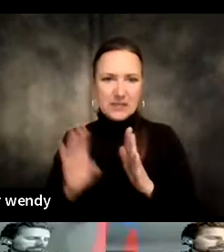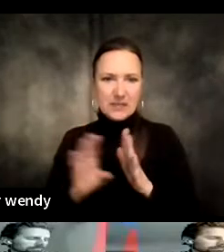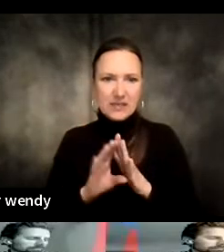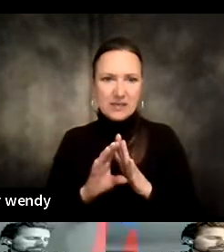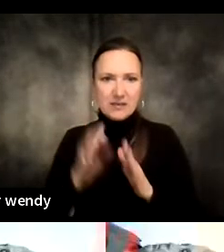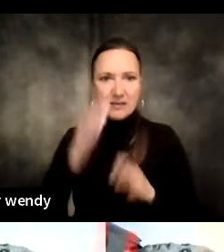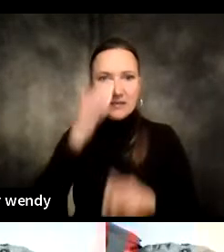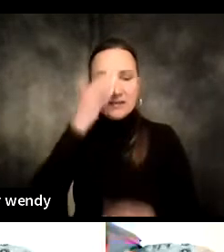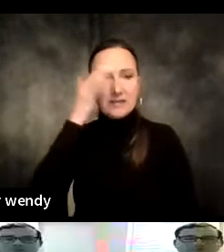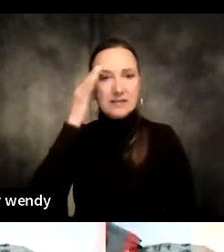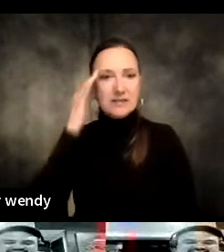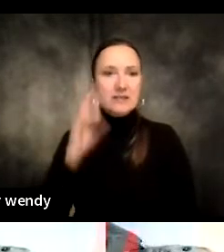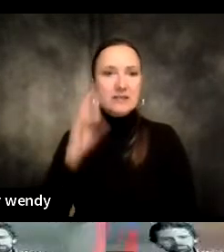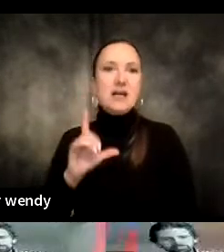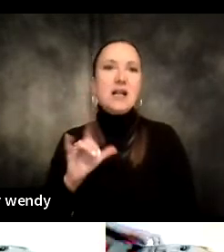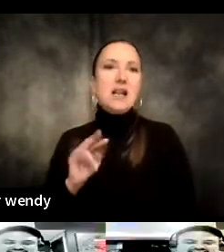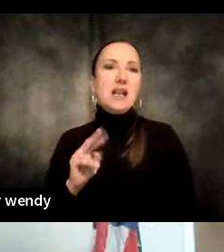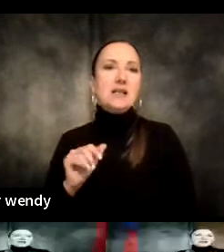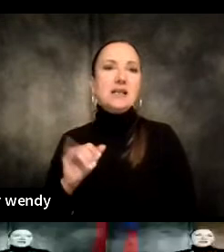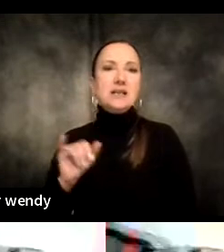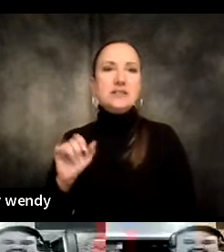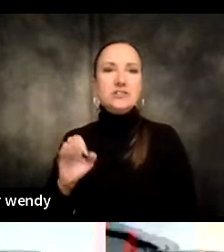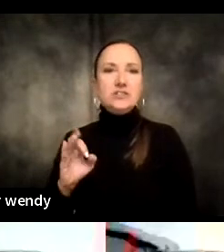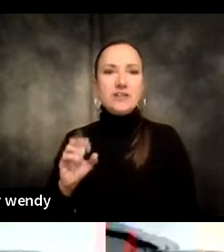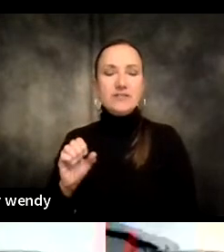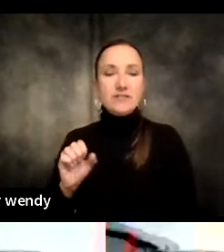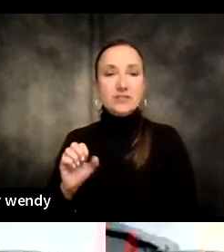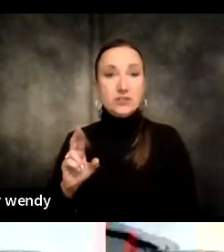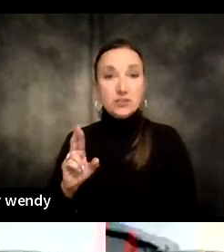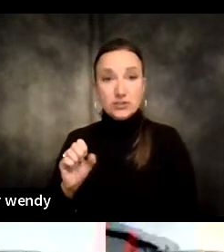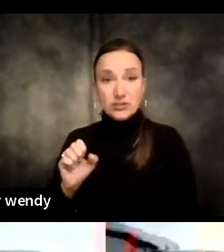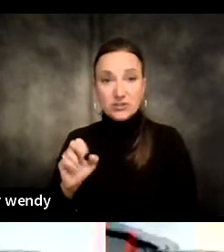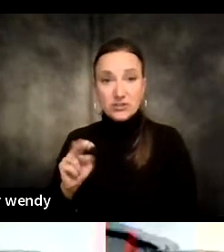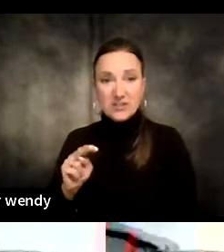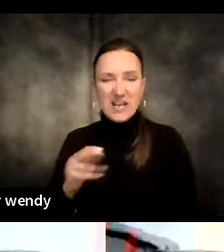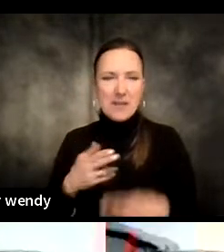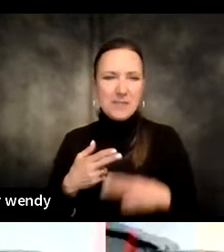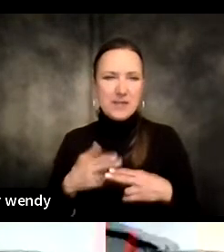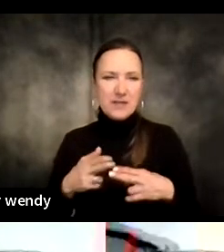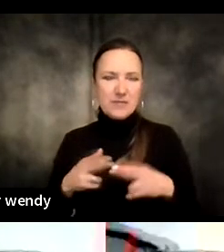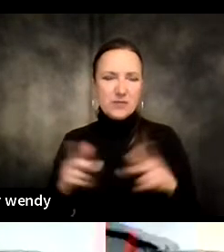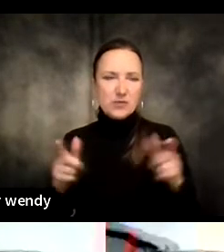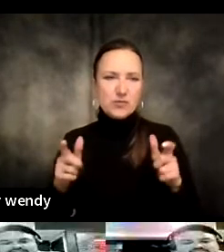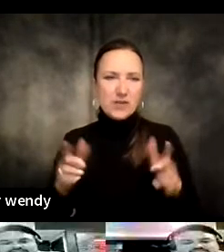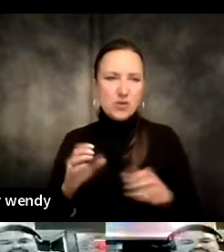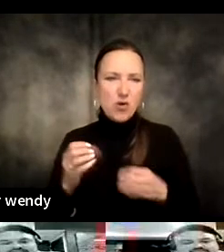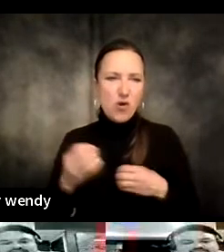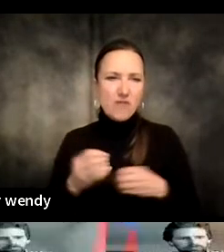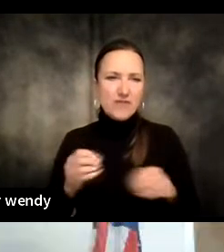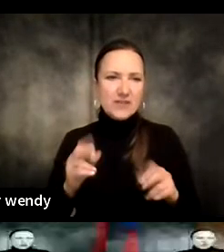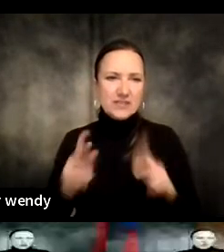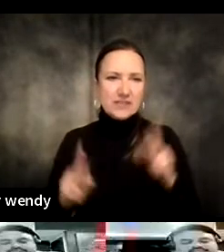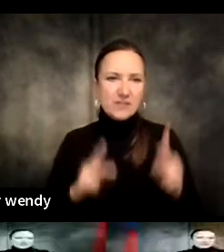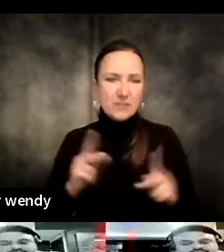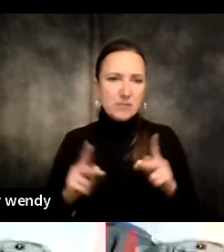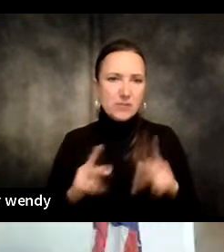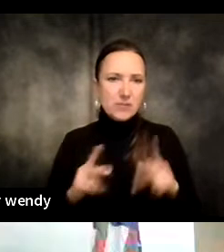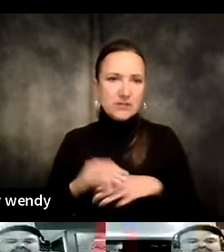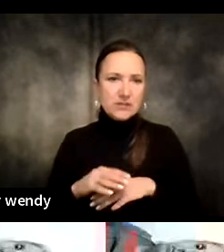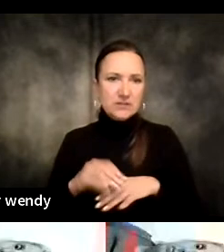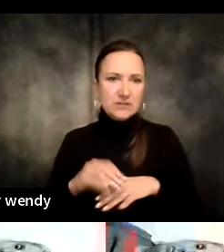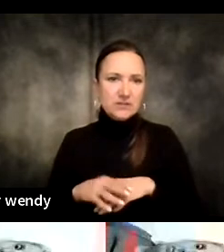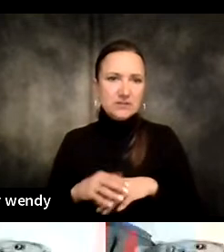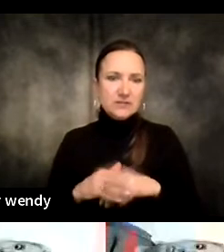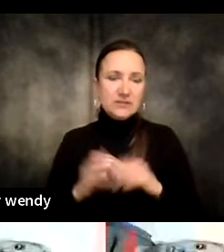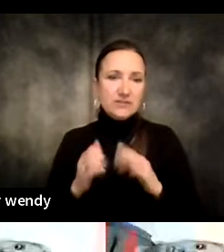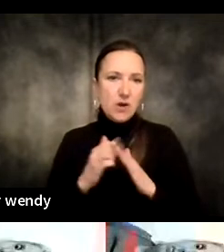I am Linda Jefferson, and I'm the Interim Director for the Office of the People's Counsel. On your